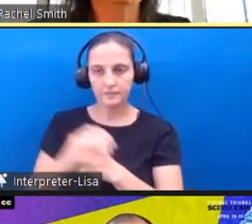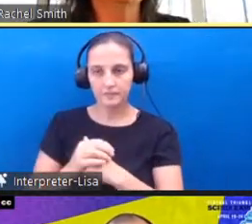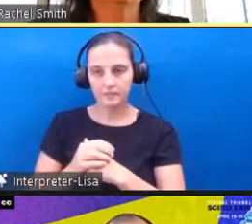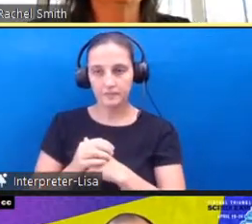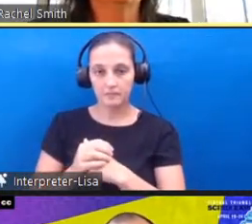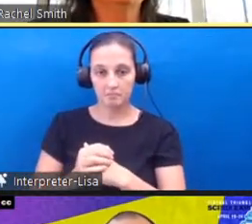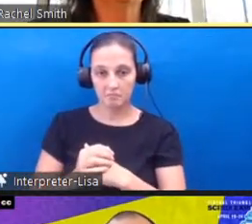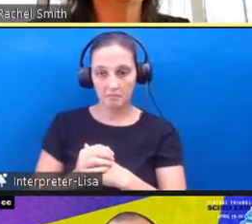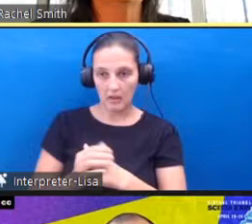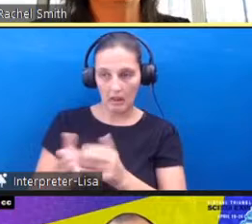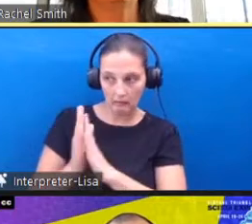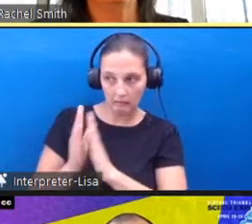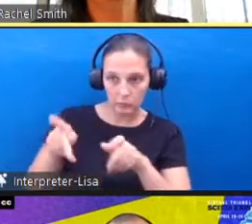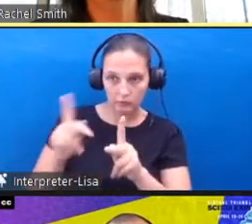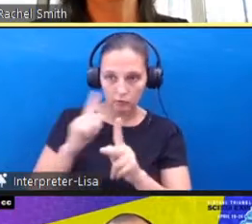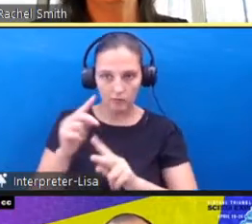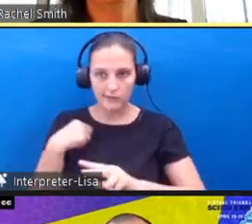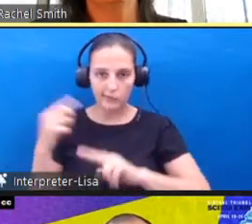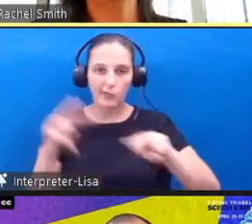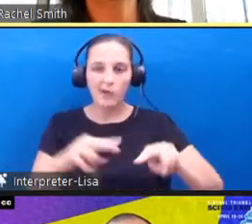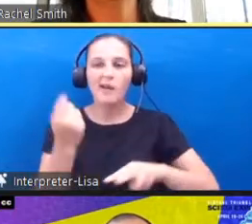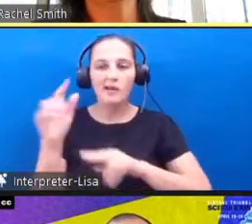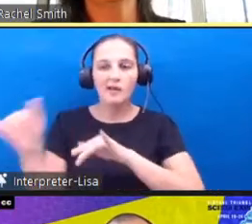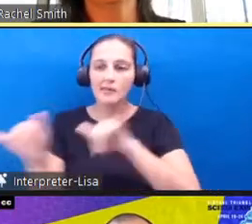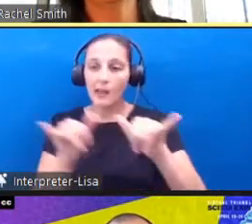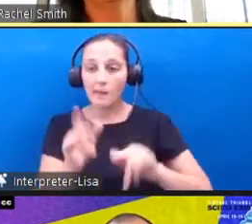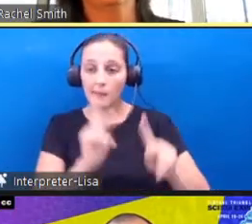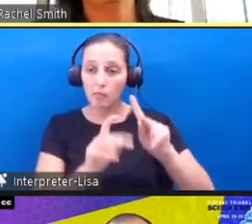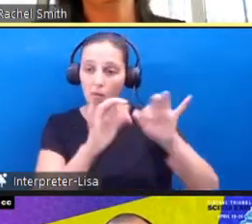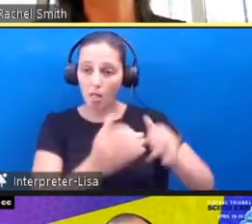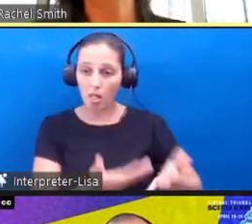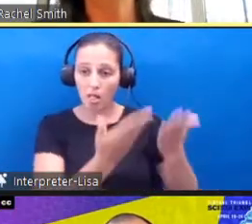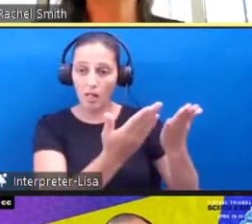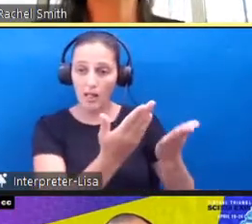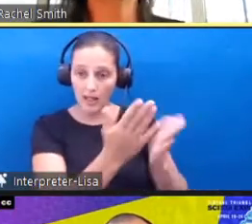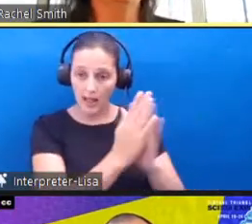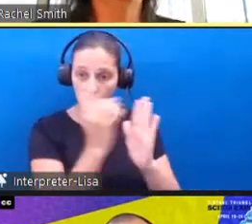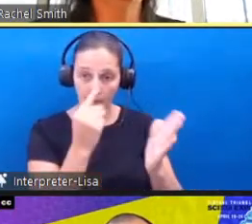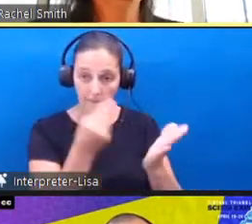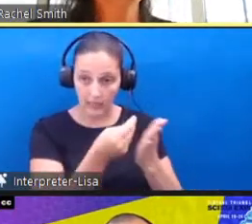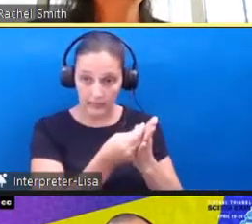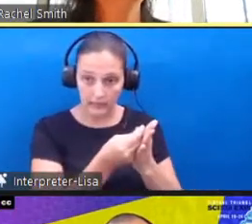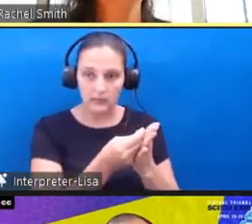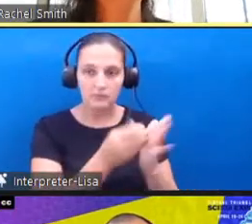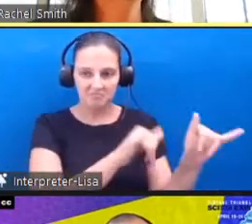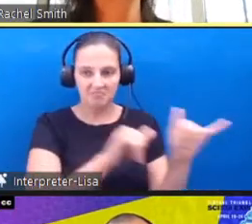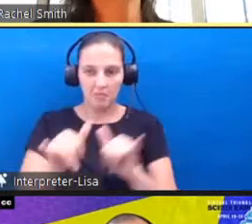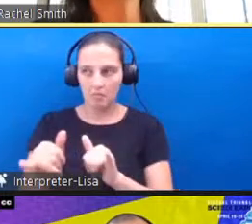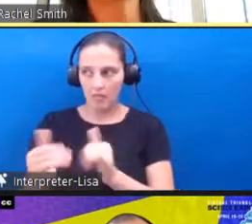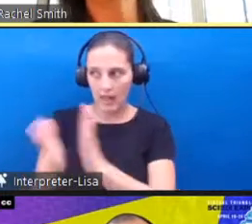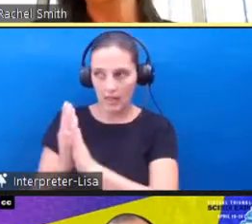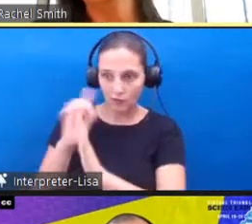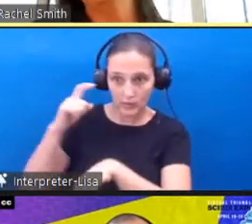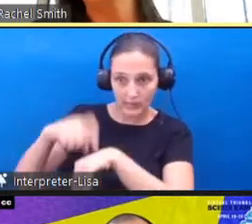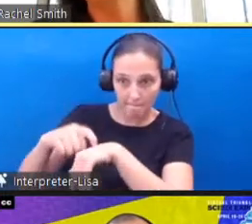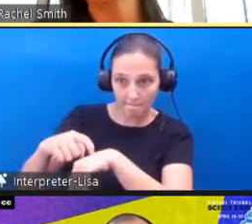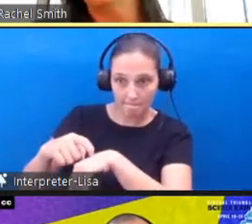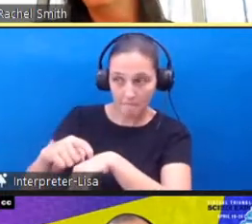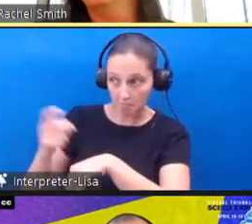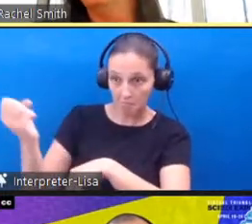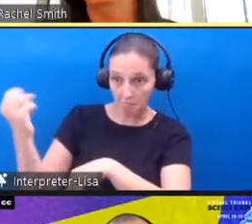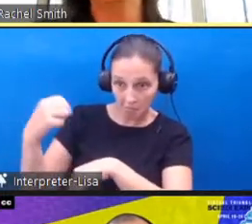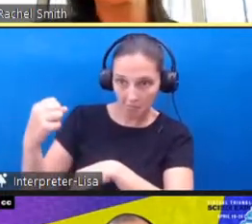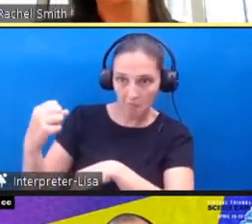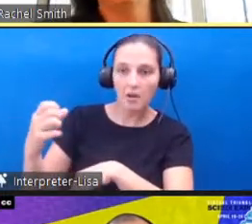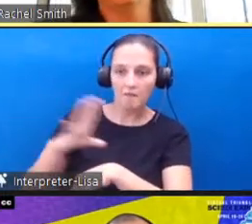observe. It's just like a proposal to get money, but we write a proposal to get observing time. And if you get the time, then you get to observe and you don't pay for the